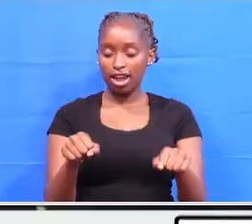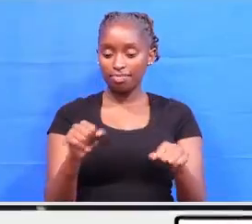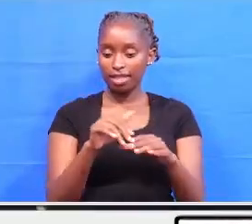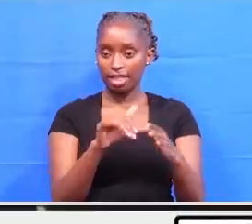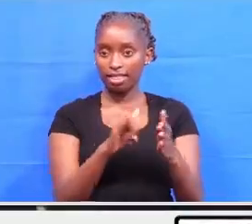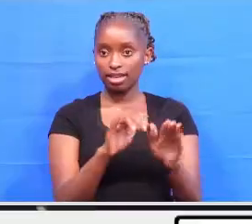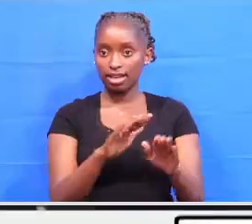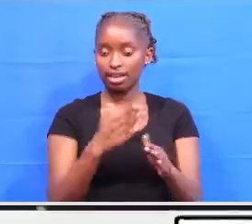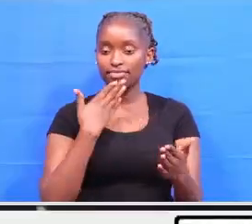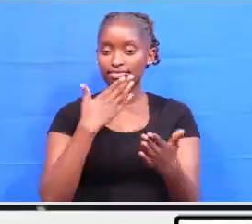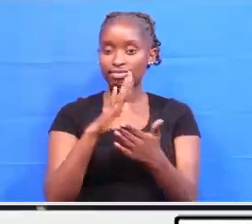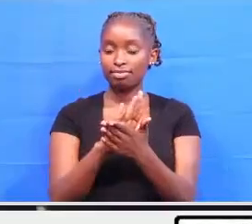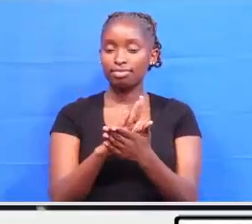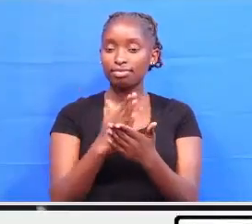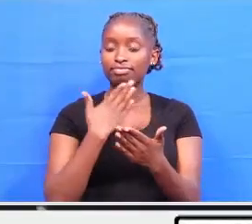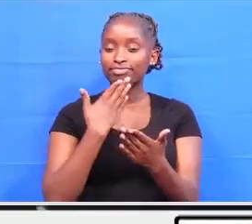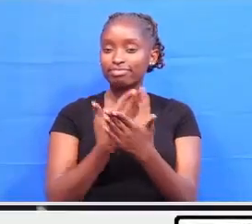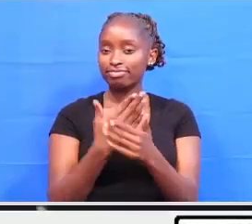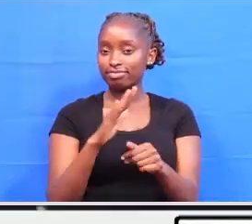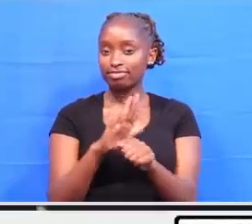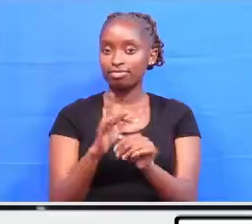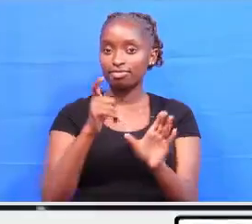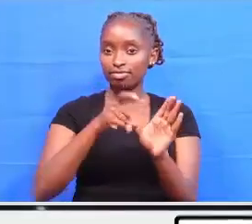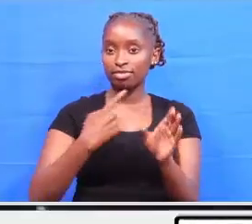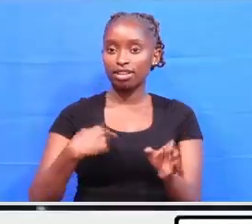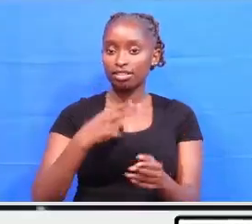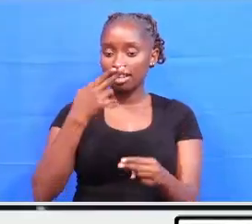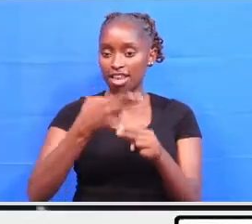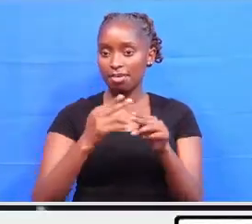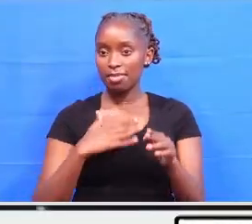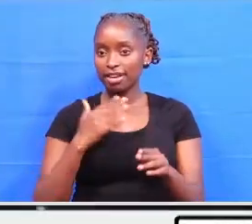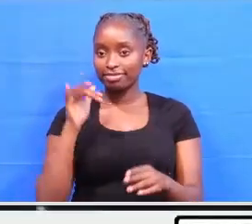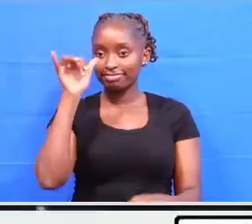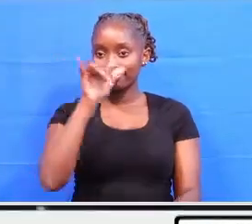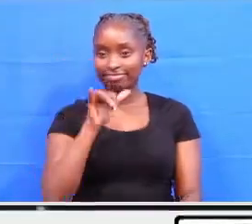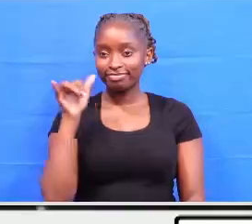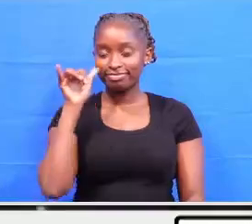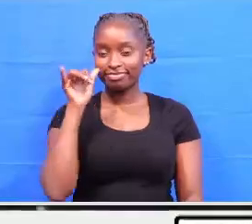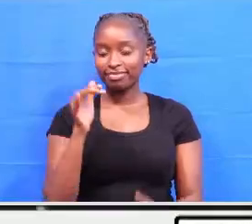sector. Thank you so much for joining us tonight. My name is Hibak